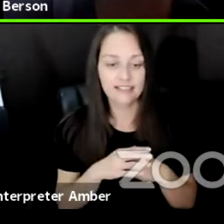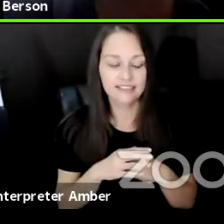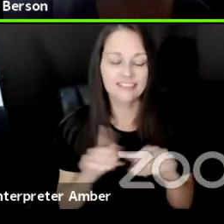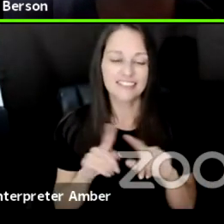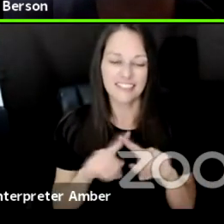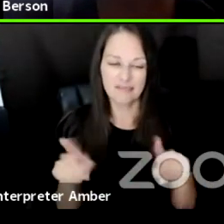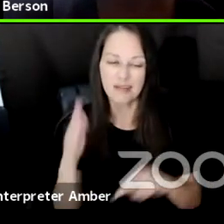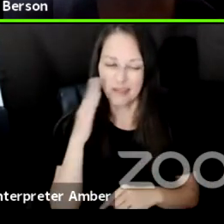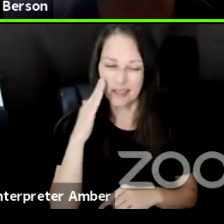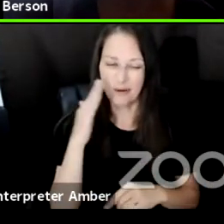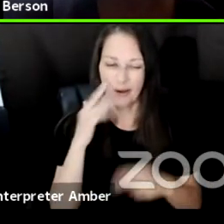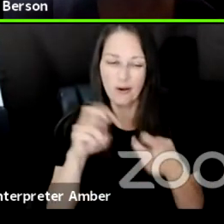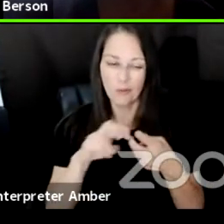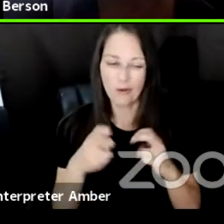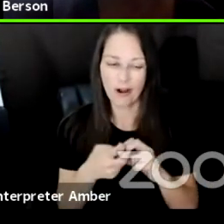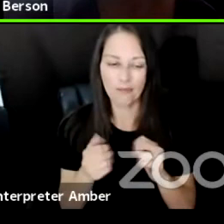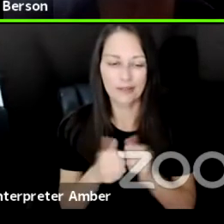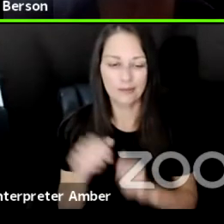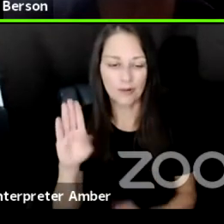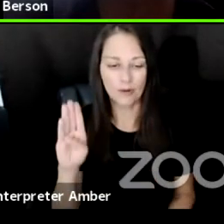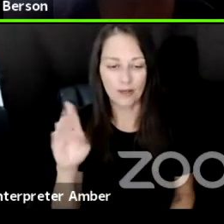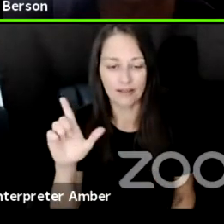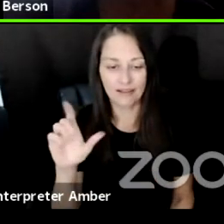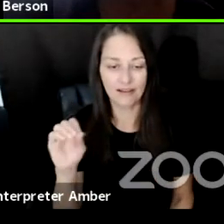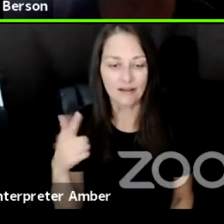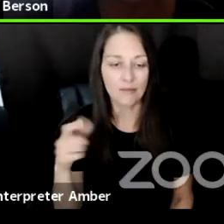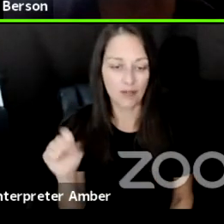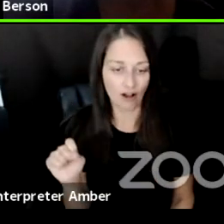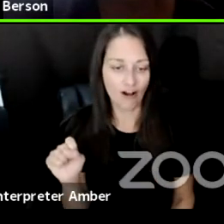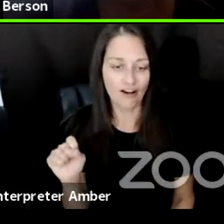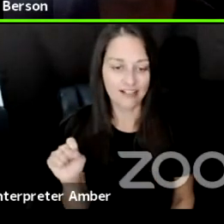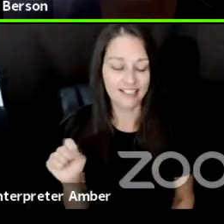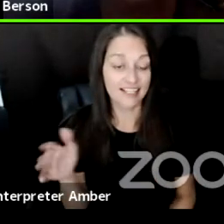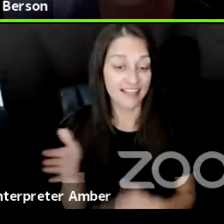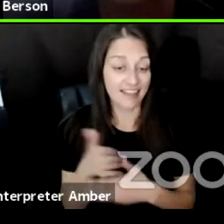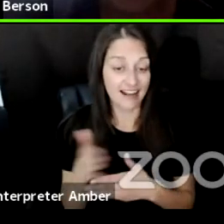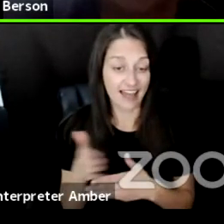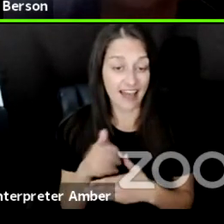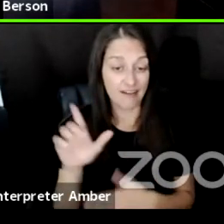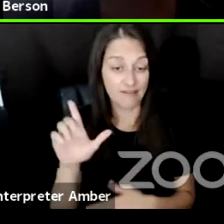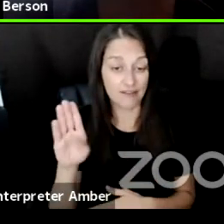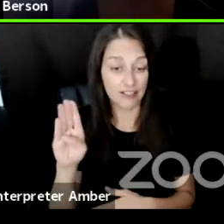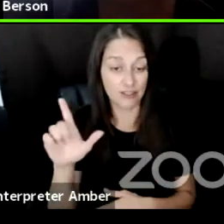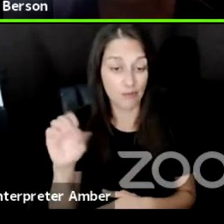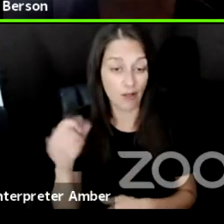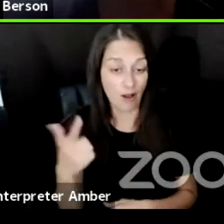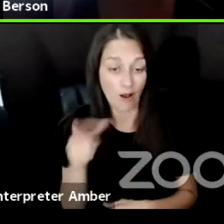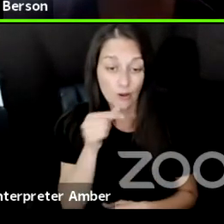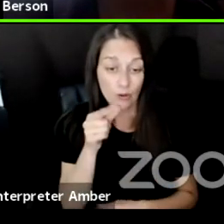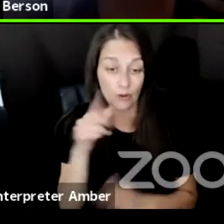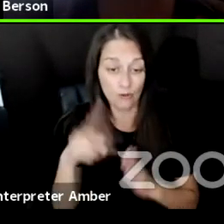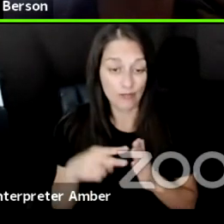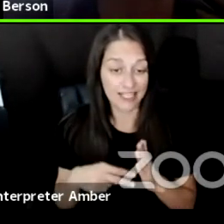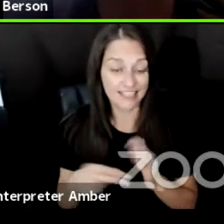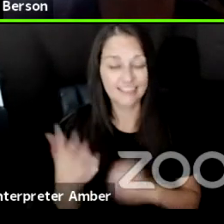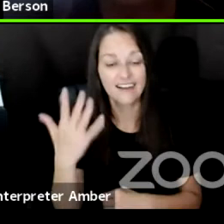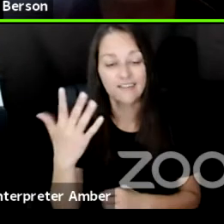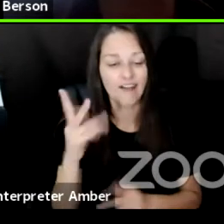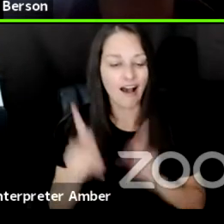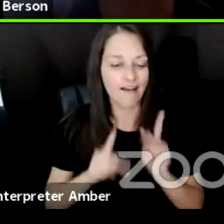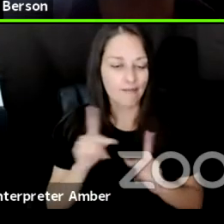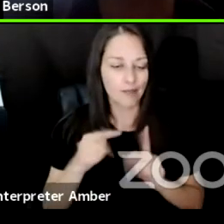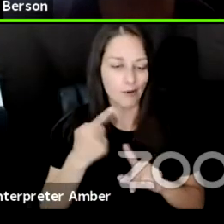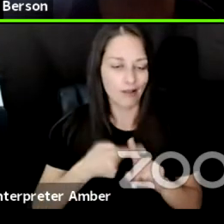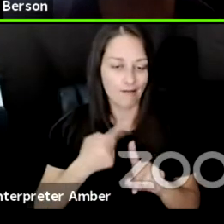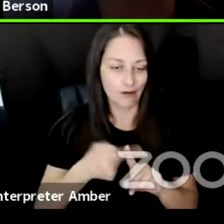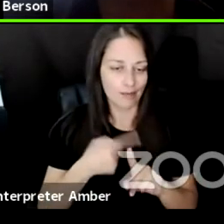we all learned, you know, the average blog is read something like by 5 people a month. I mean, it's, you